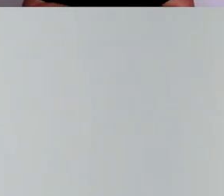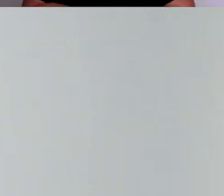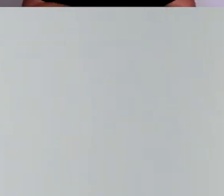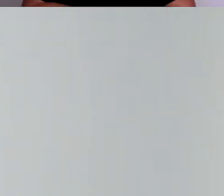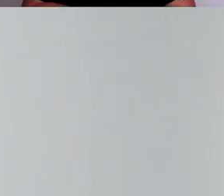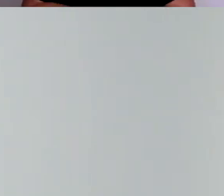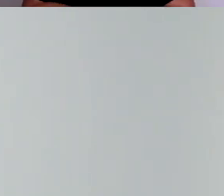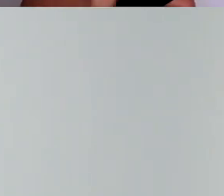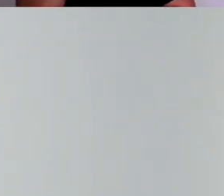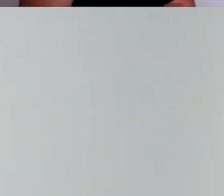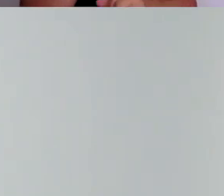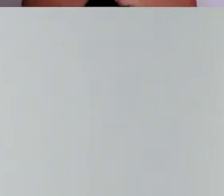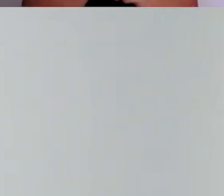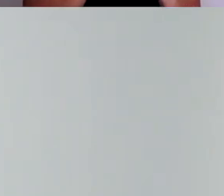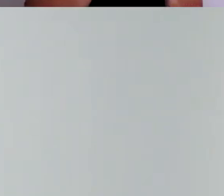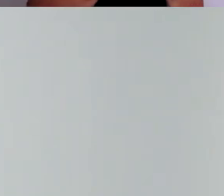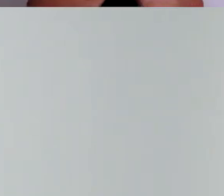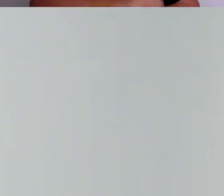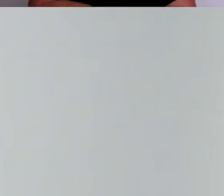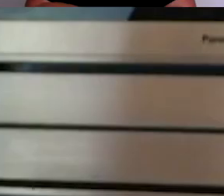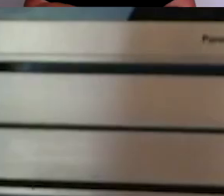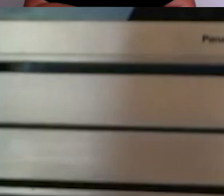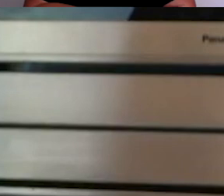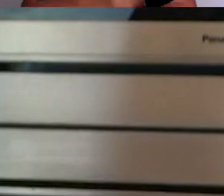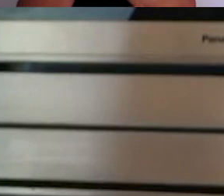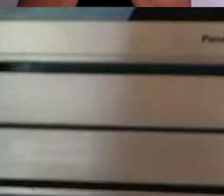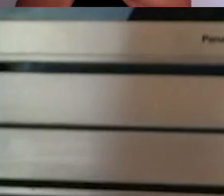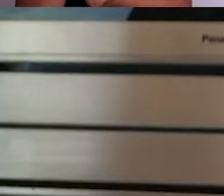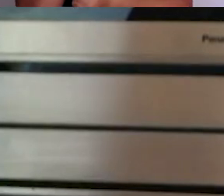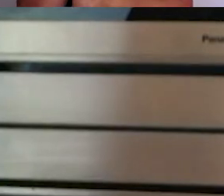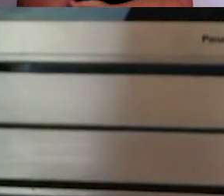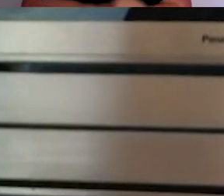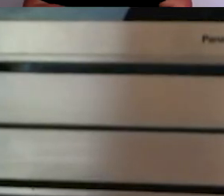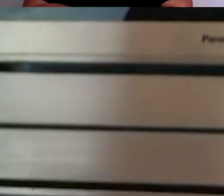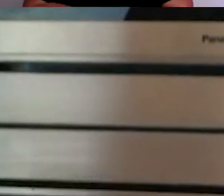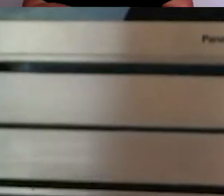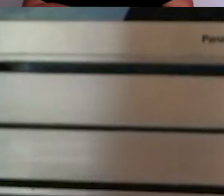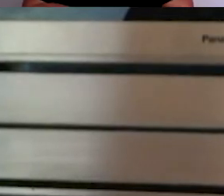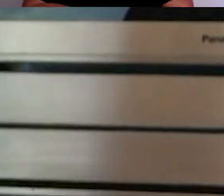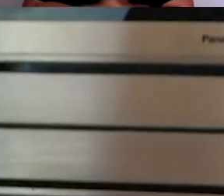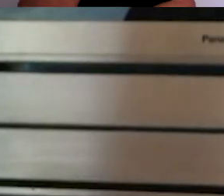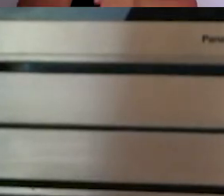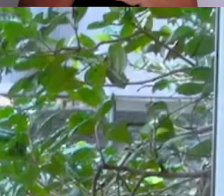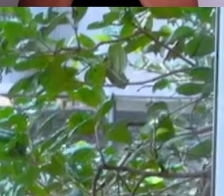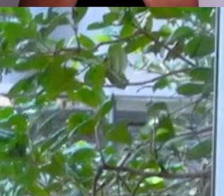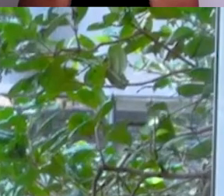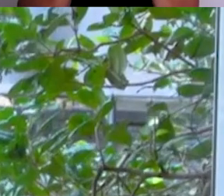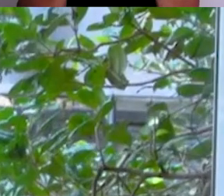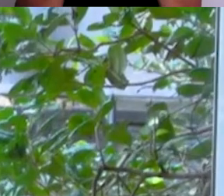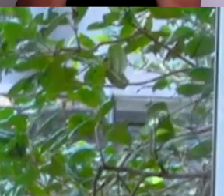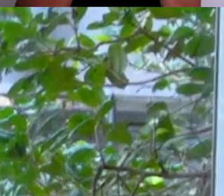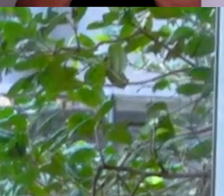families and support people. We work with health services and disability groups. We